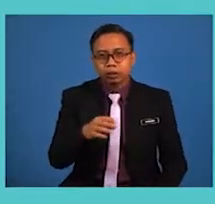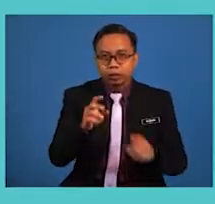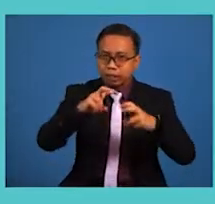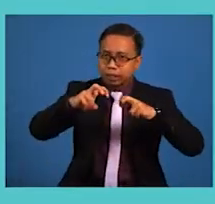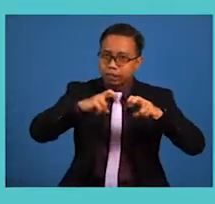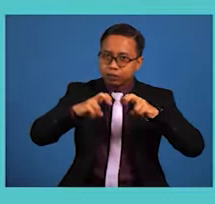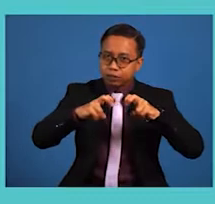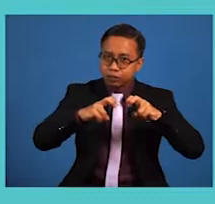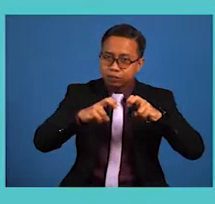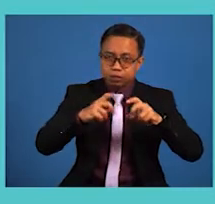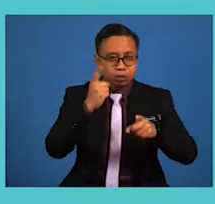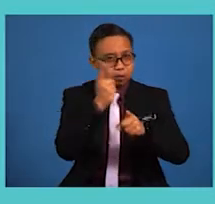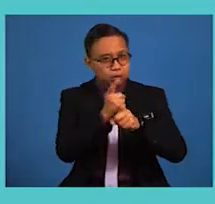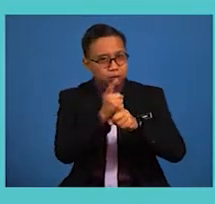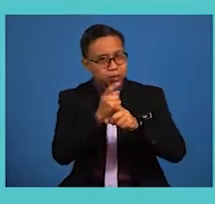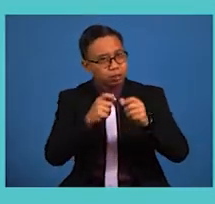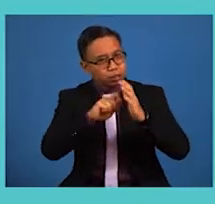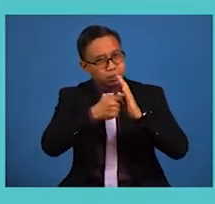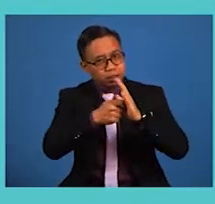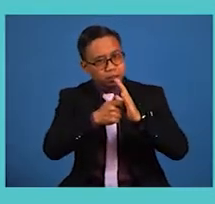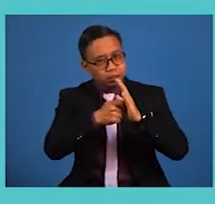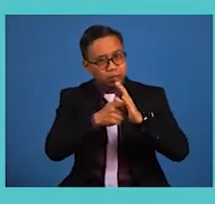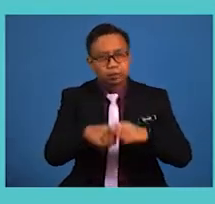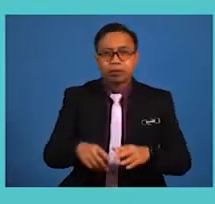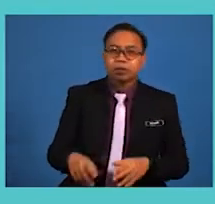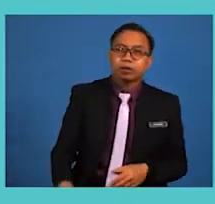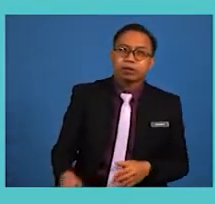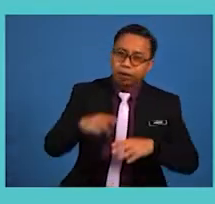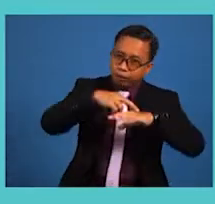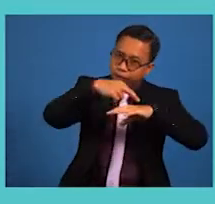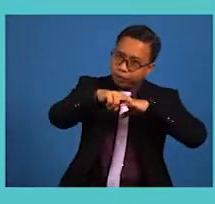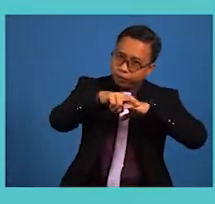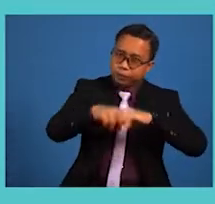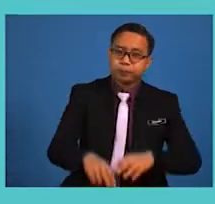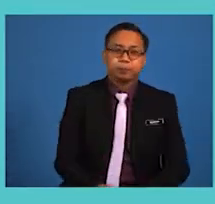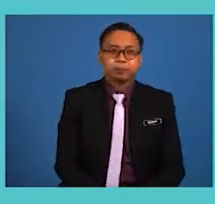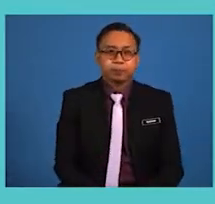must refer correctly to the key feature or subject reference.